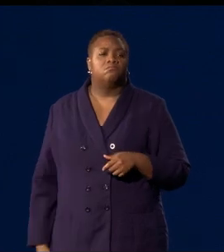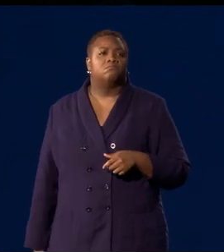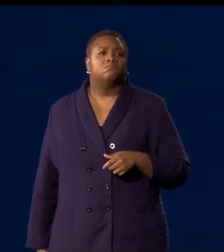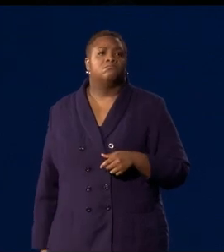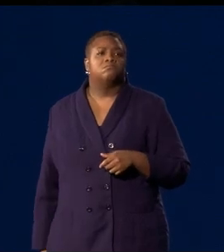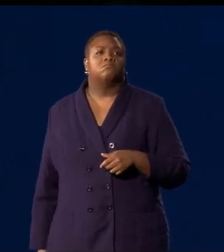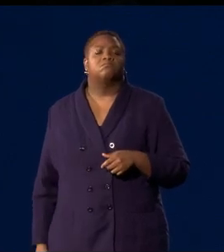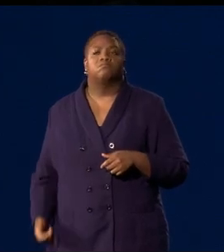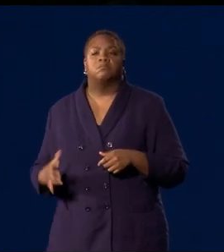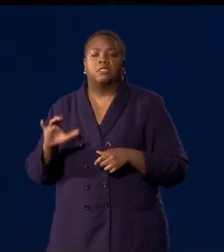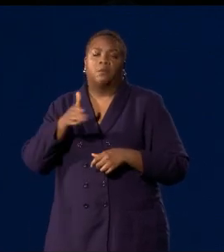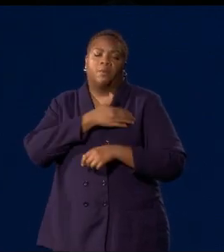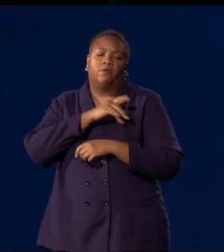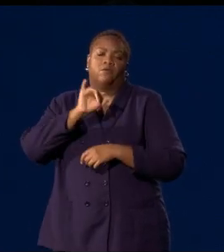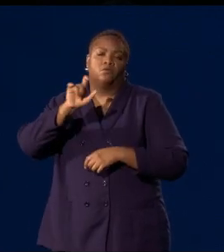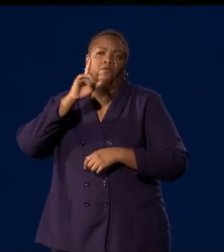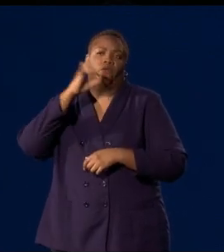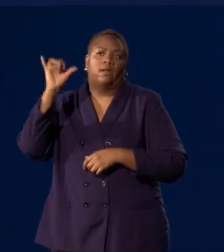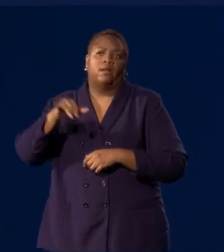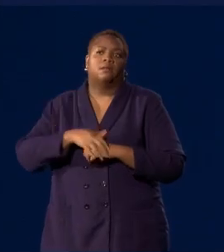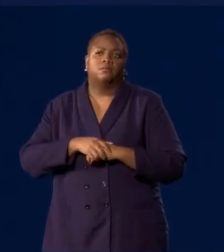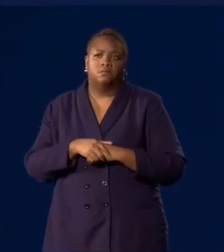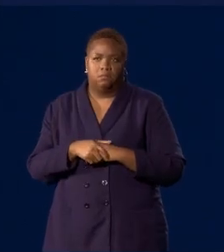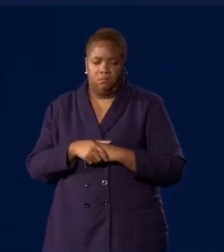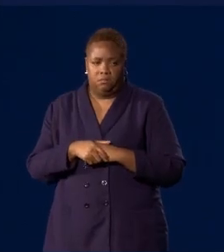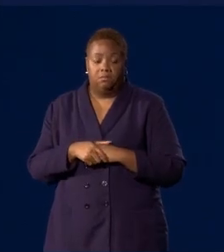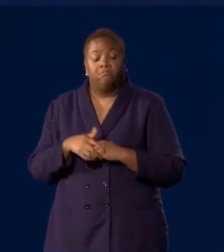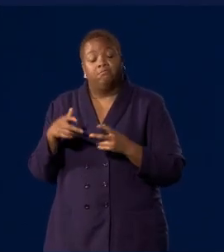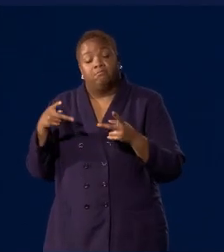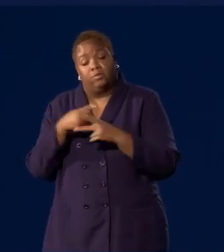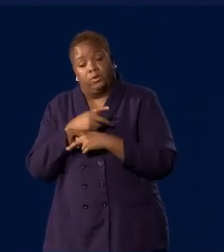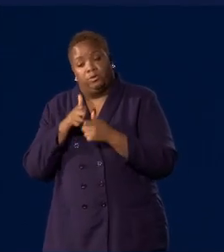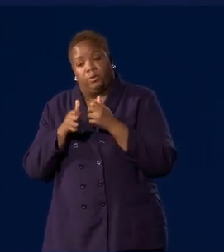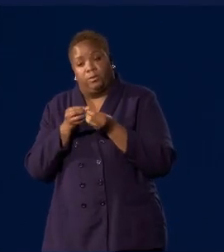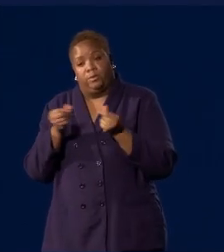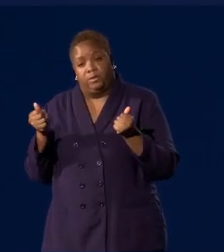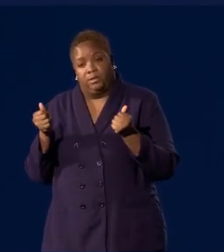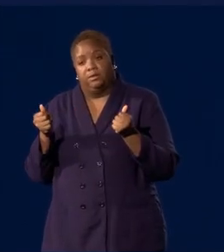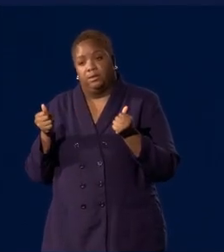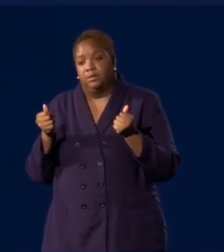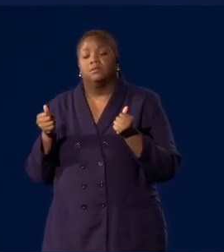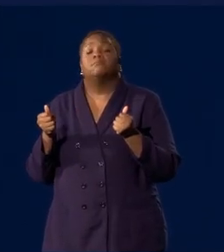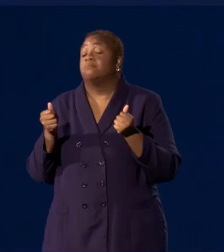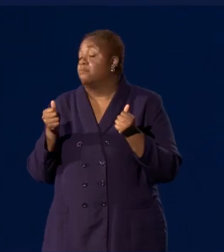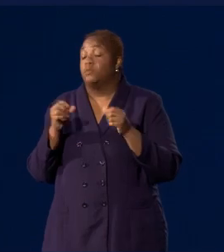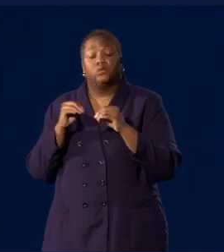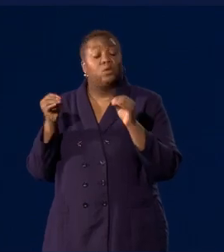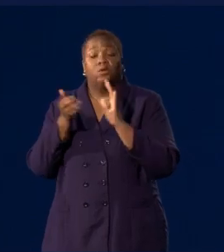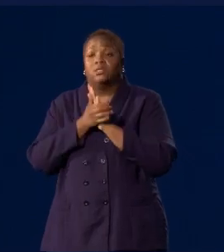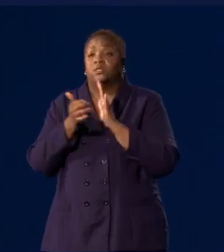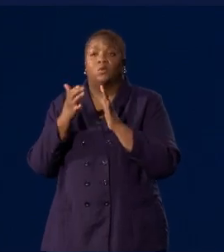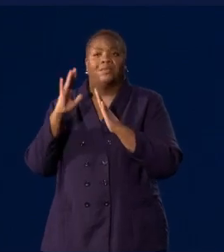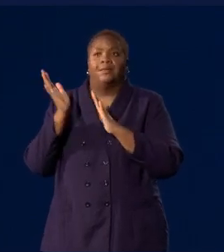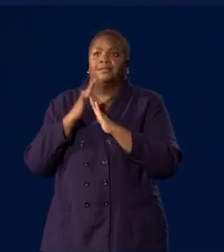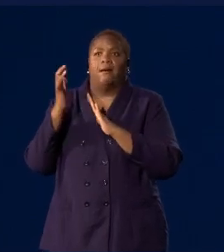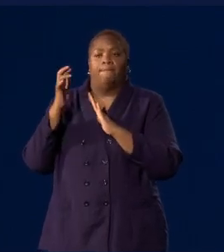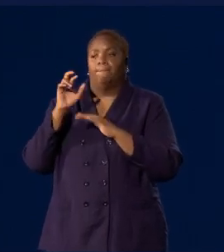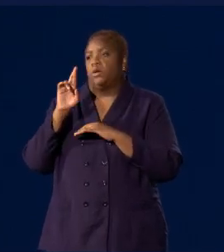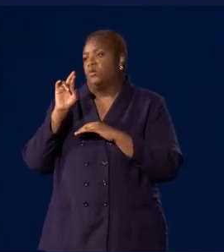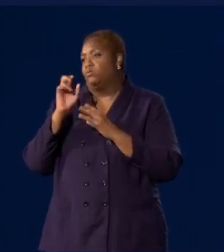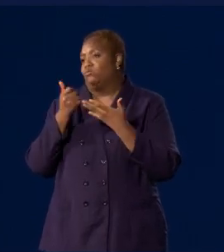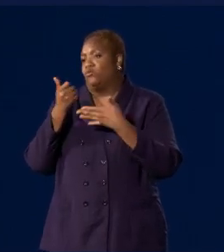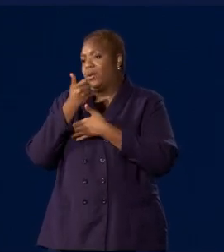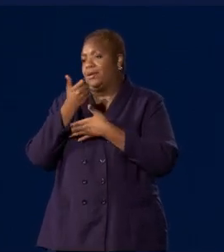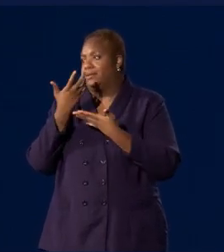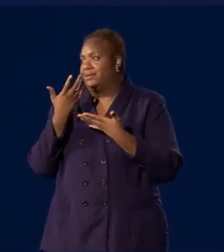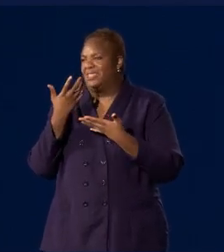very powerful tool for that. It's worse at problem solving, with no skills achieving the highest rating. That's that emptiness towards